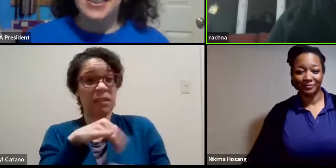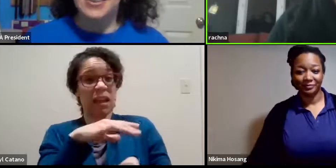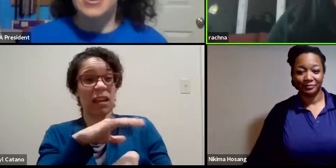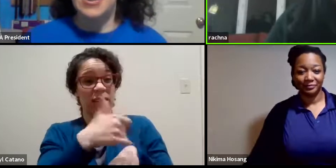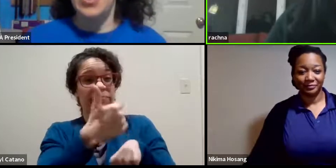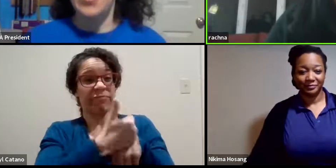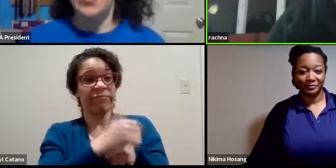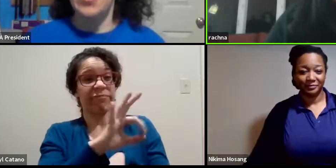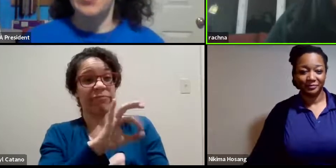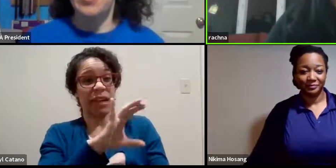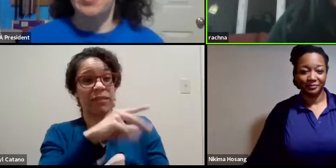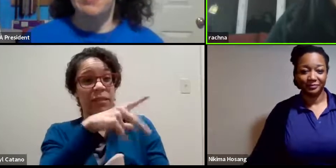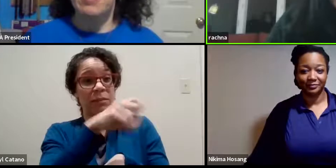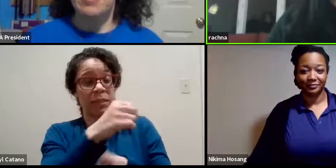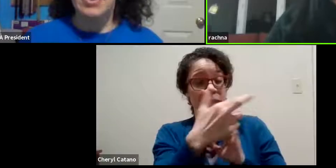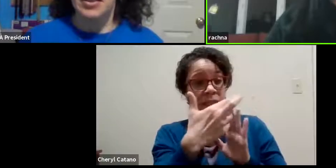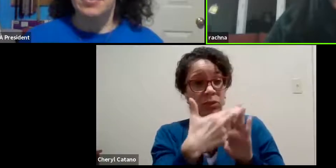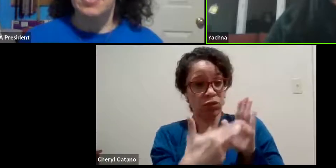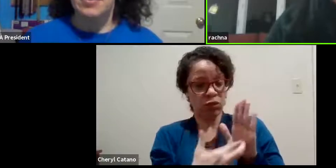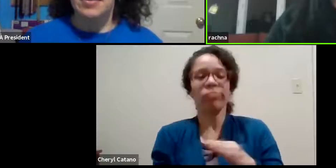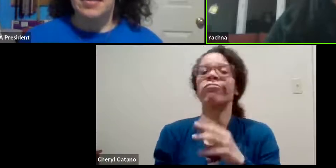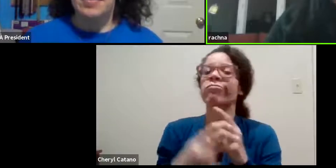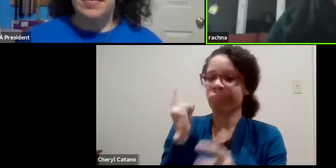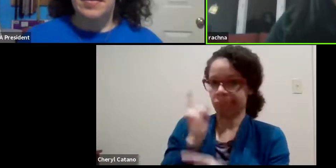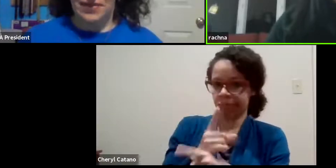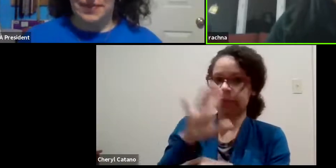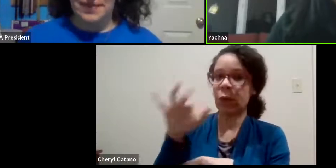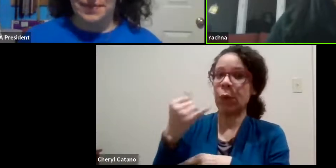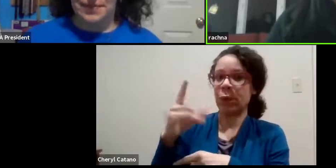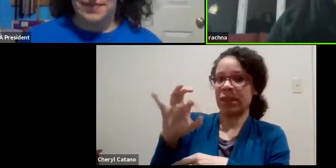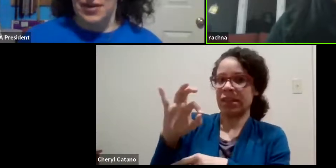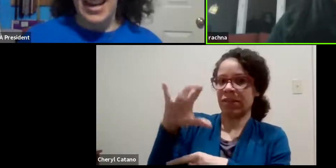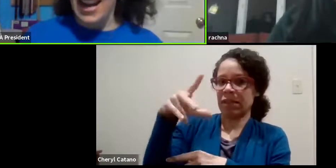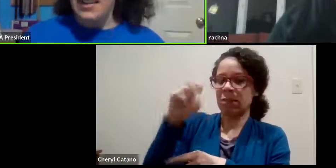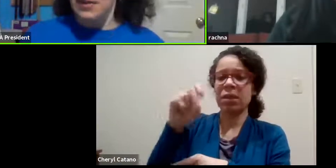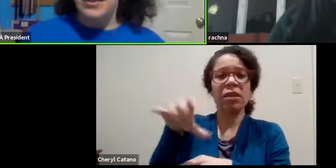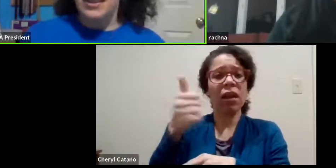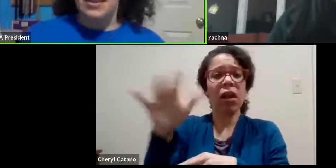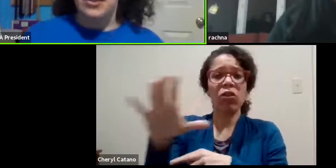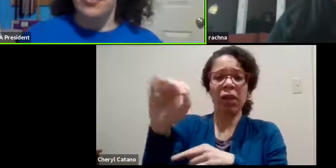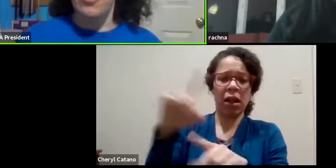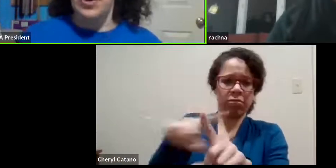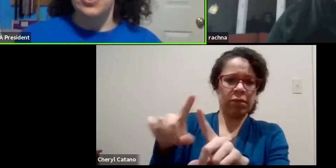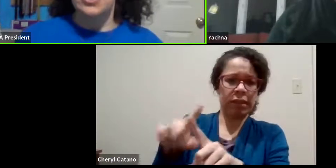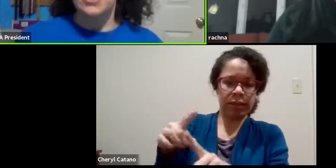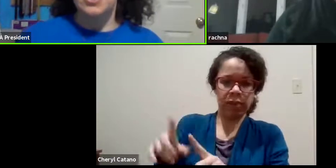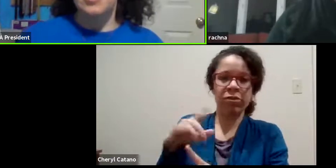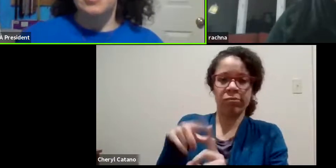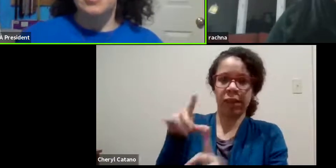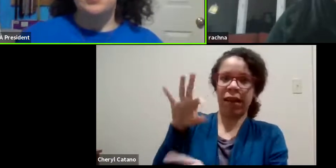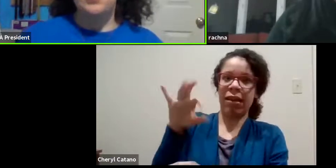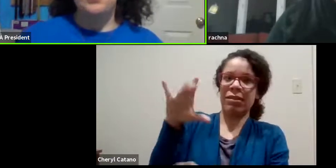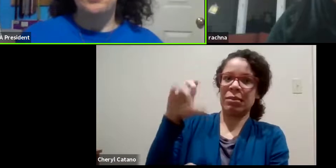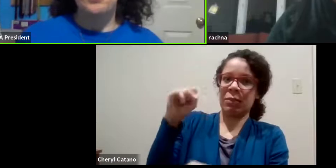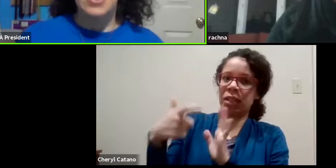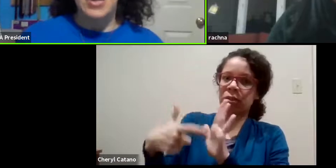FCPS. It's not for other counties, so it is specific to FCPS. Okay, and I don't think that there's federal